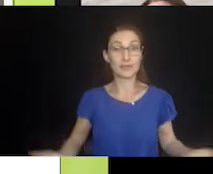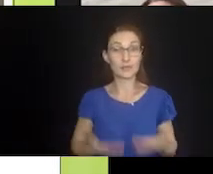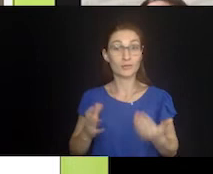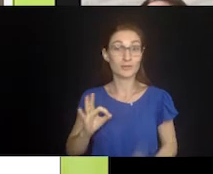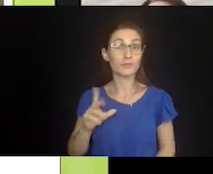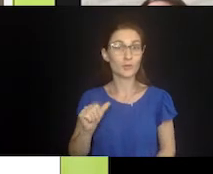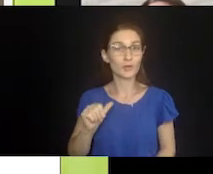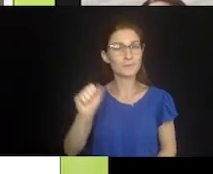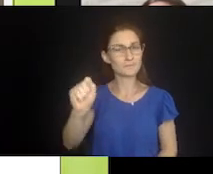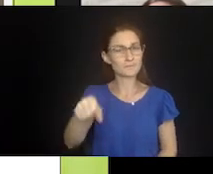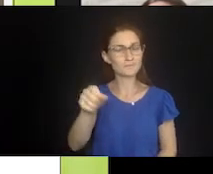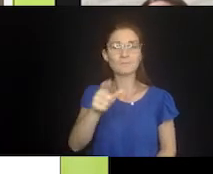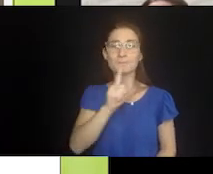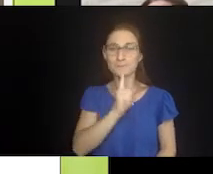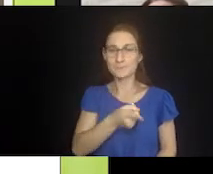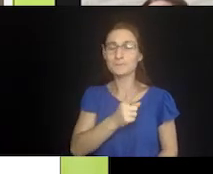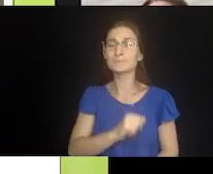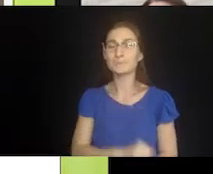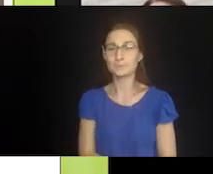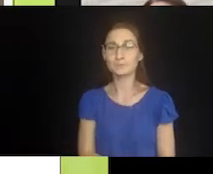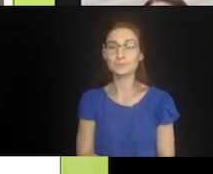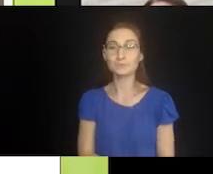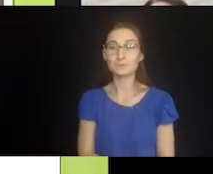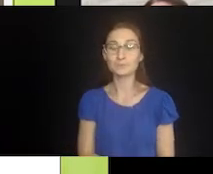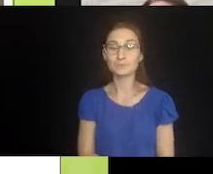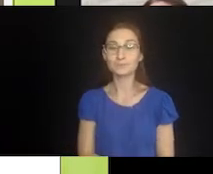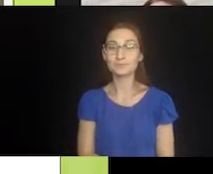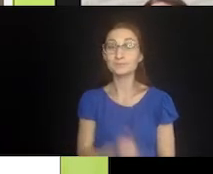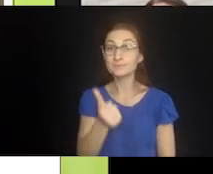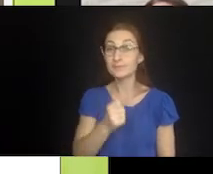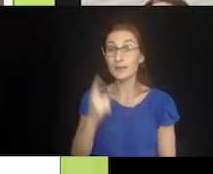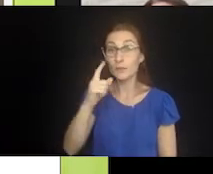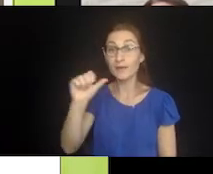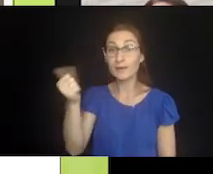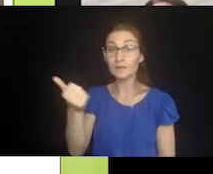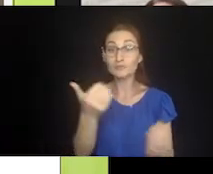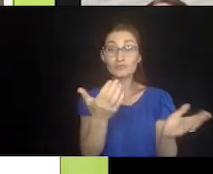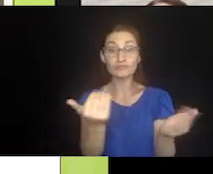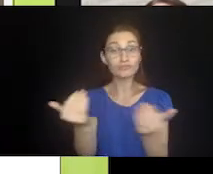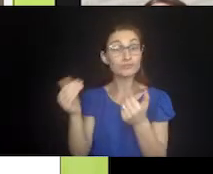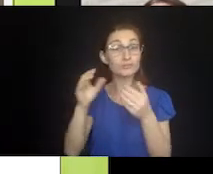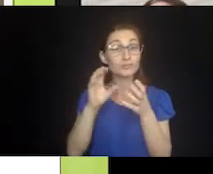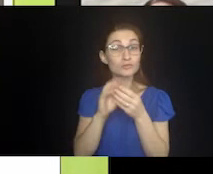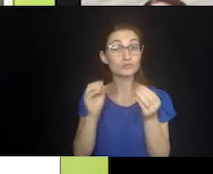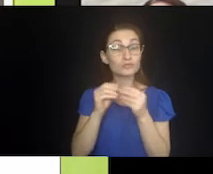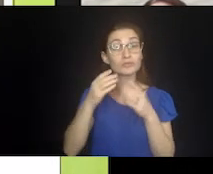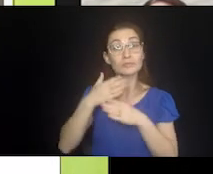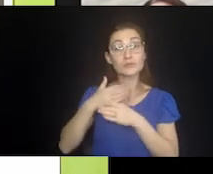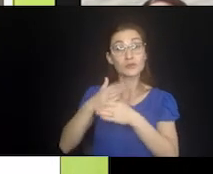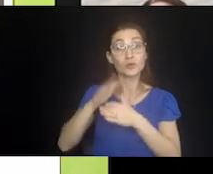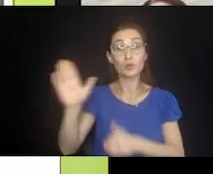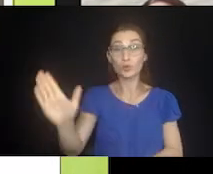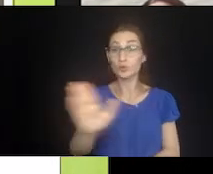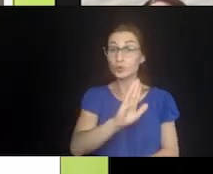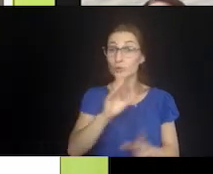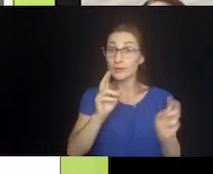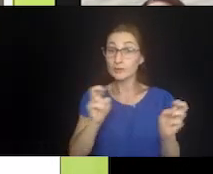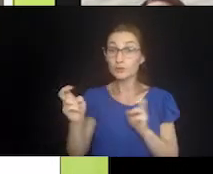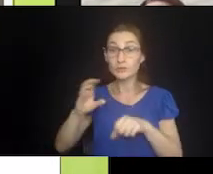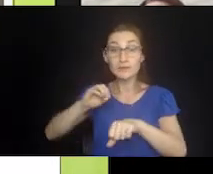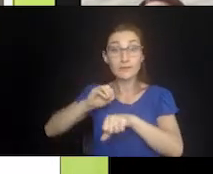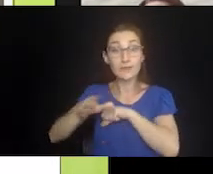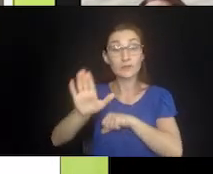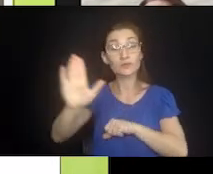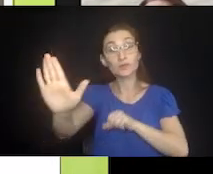big issue here in Florida for sure. So does anyone else have